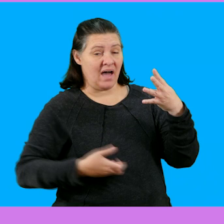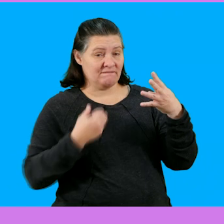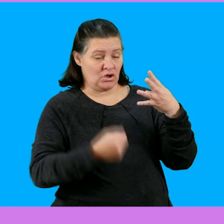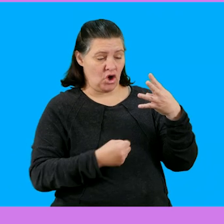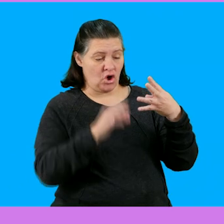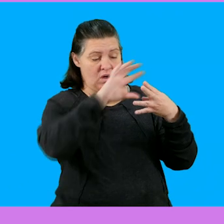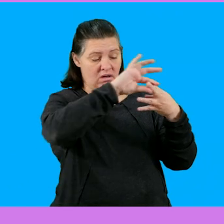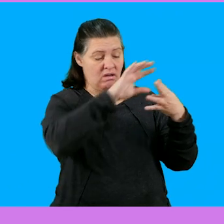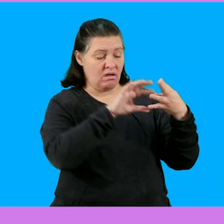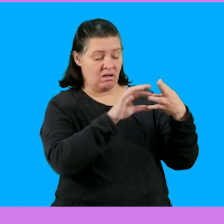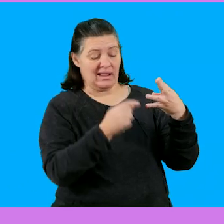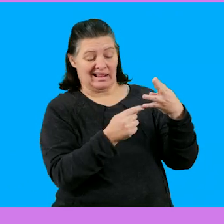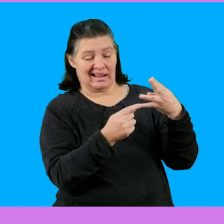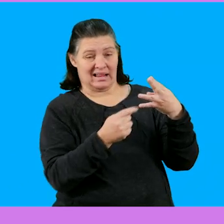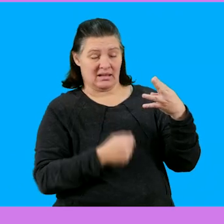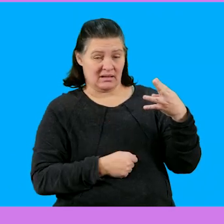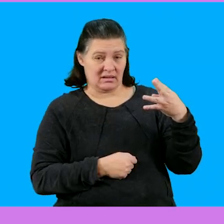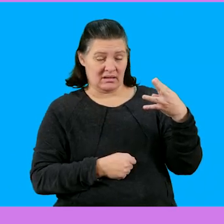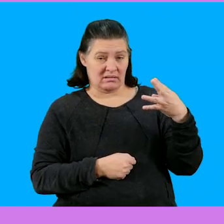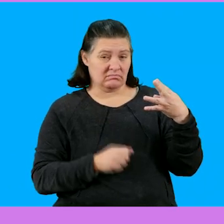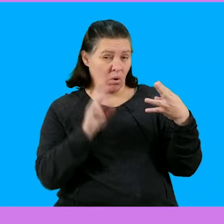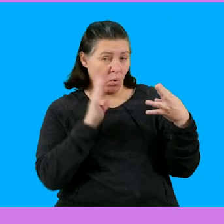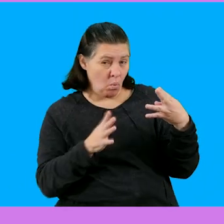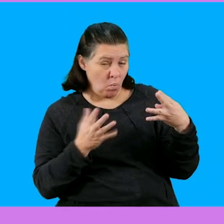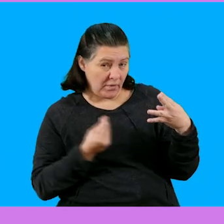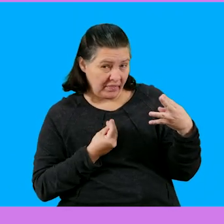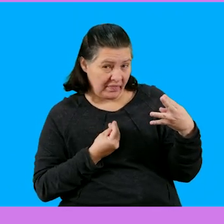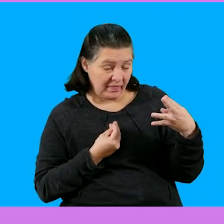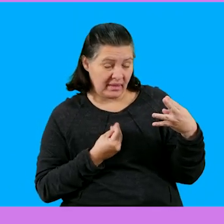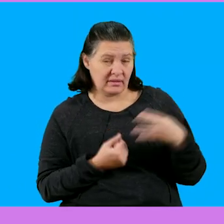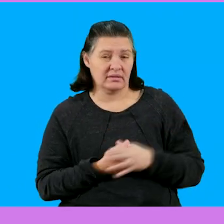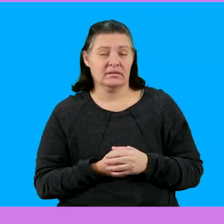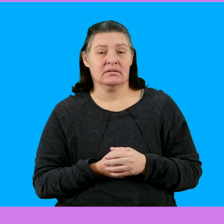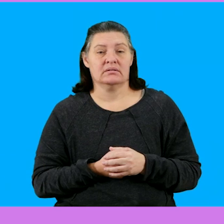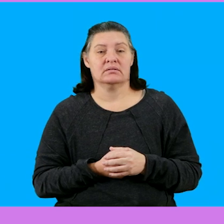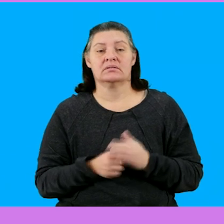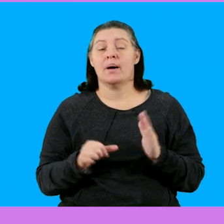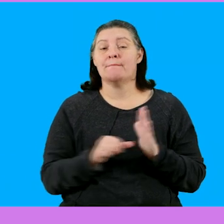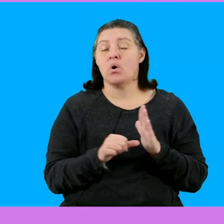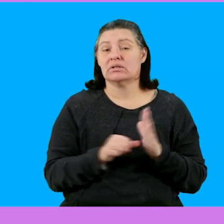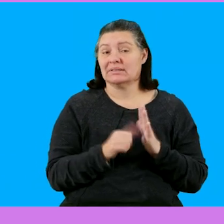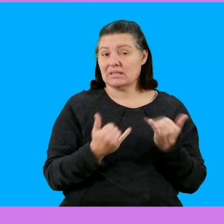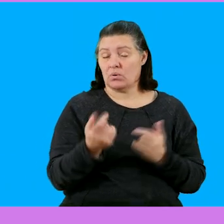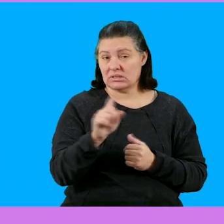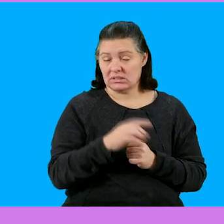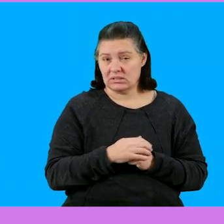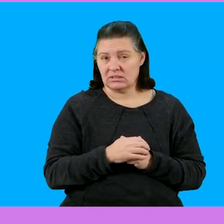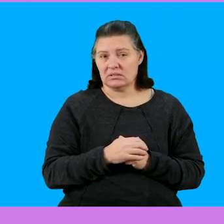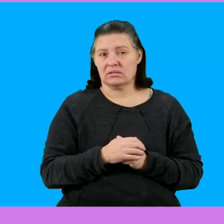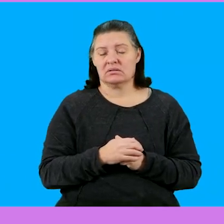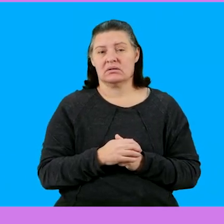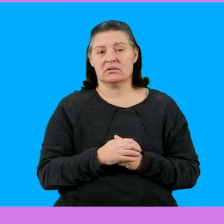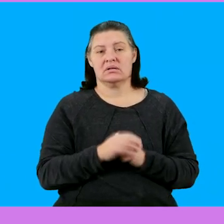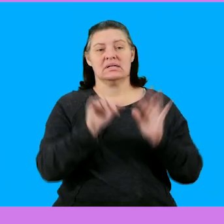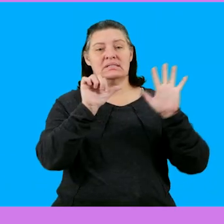half year, the final part, right? And I hope you guys are working with me still. So what is important now? I'll